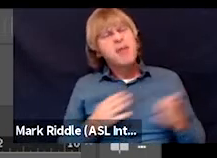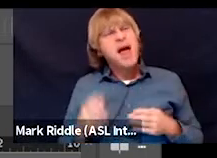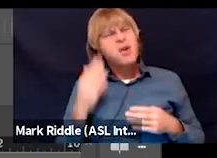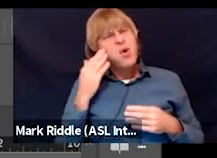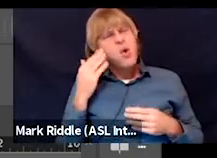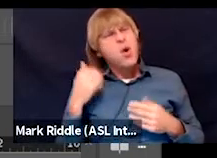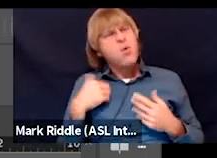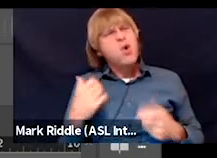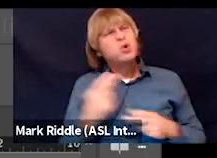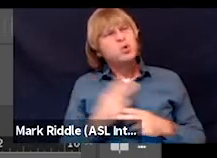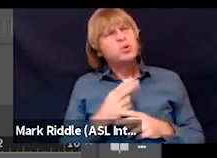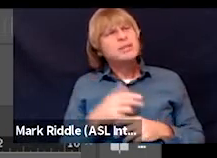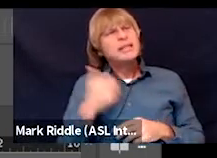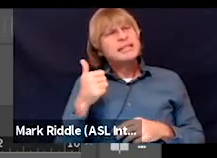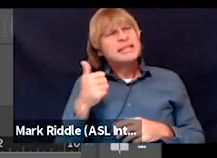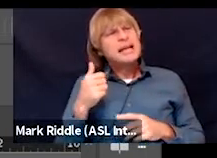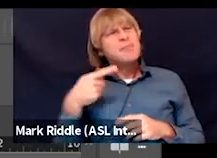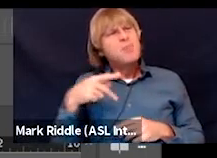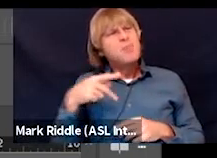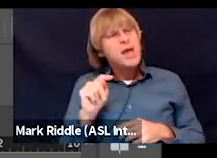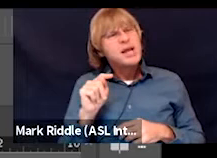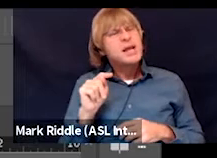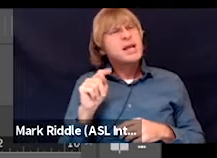use 10-point